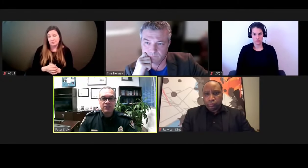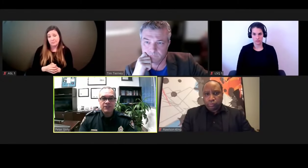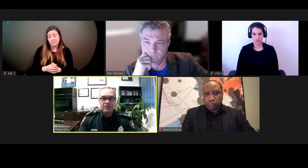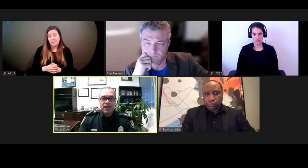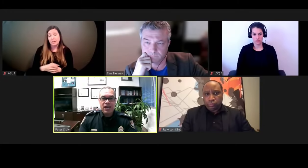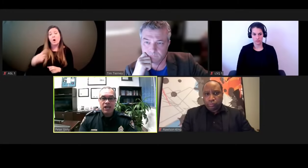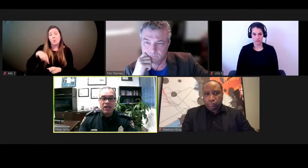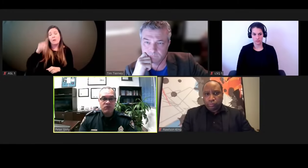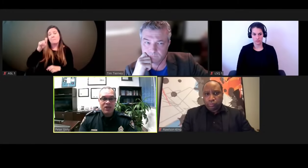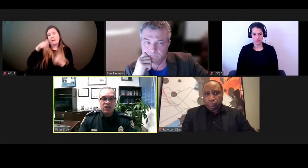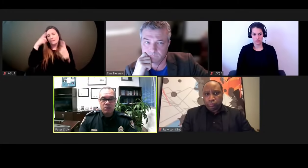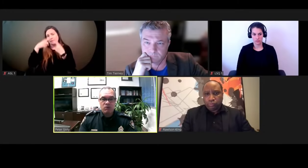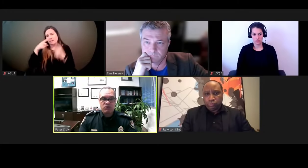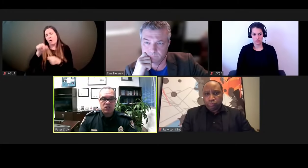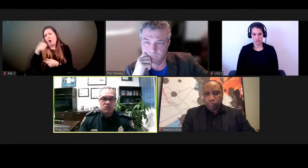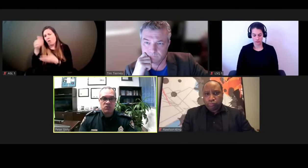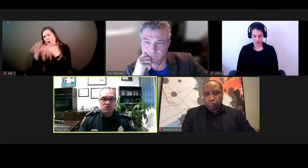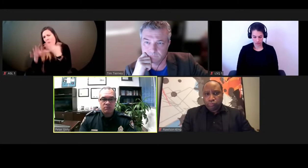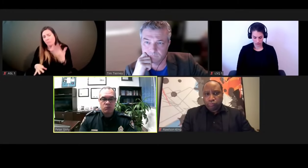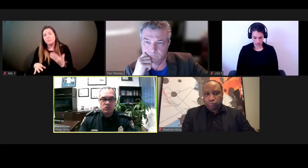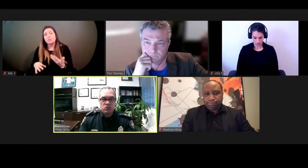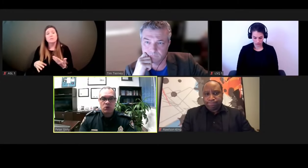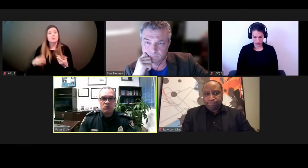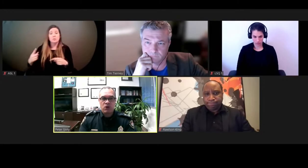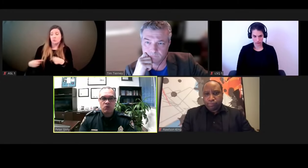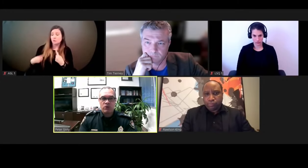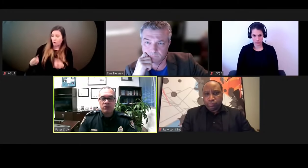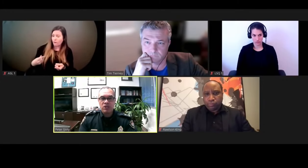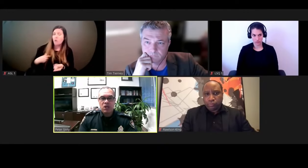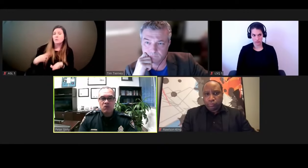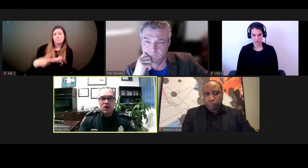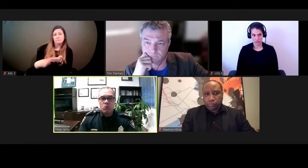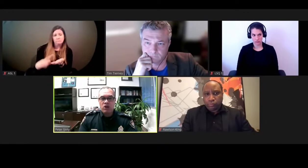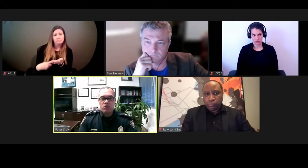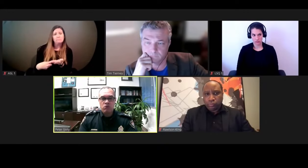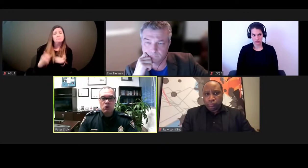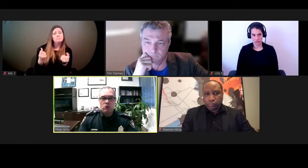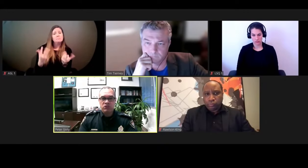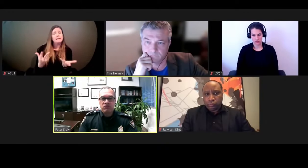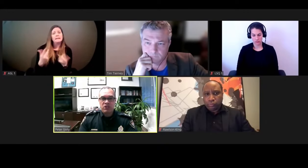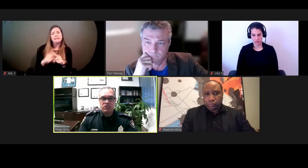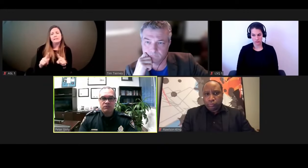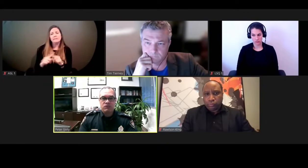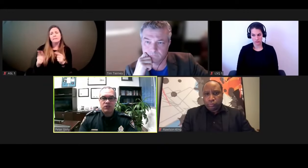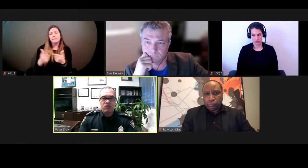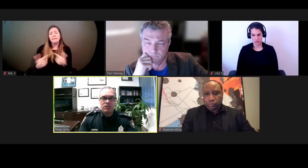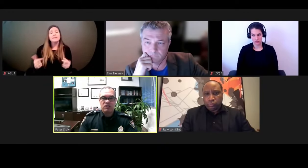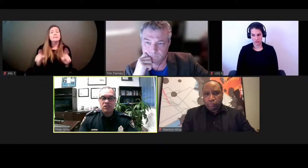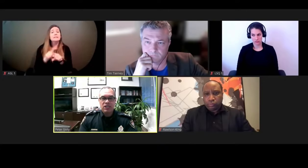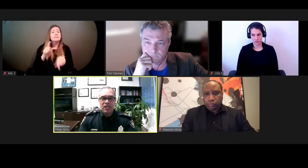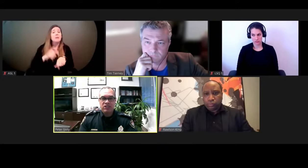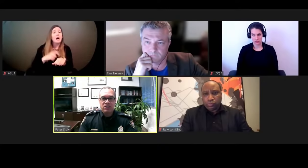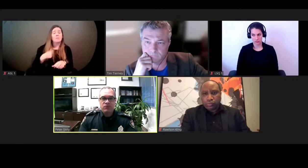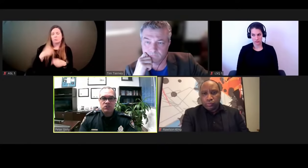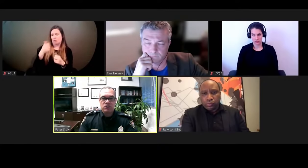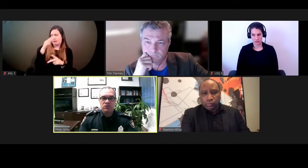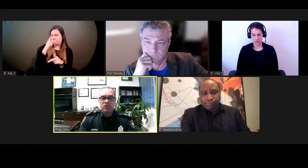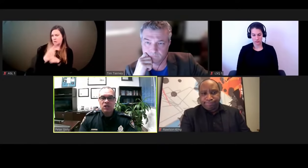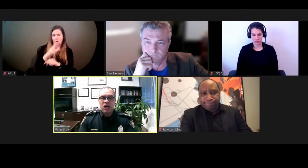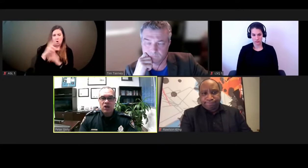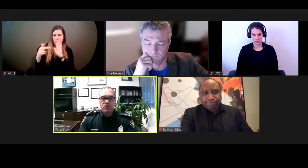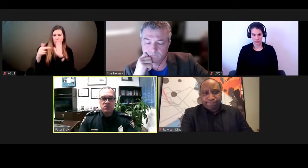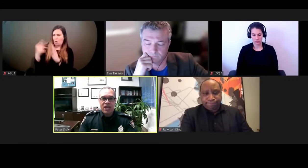visited. And we've had a number of discussions, some of which you were involved with, around what are the roles of the various levels of government, elected